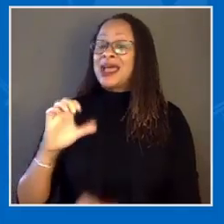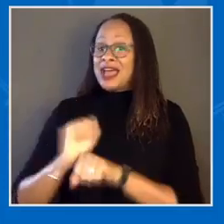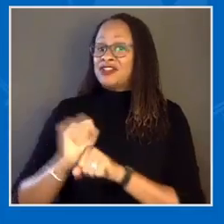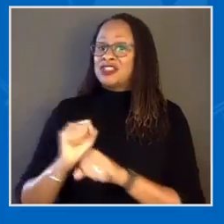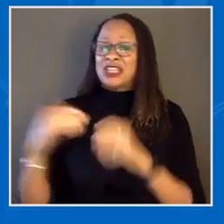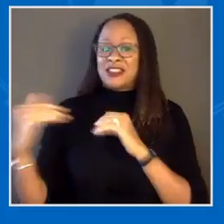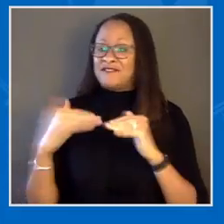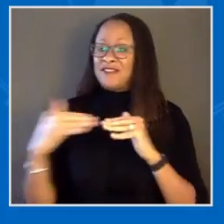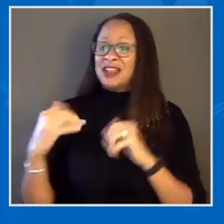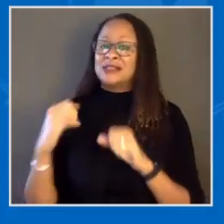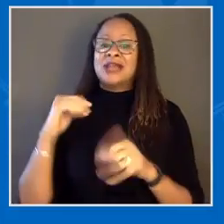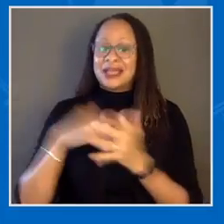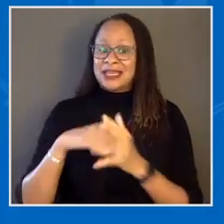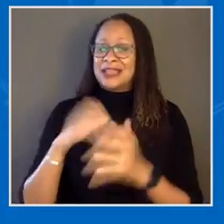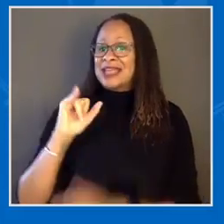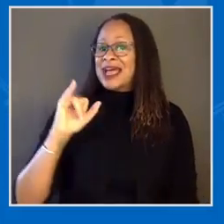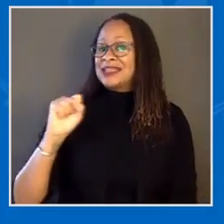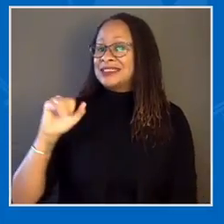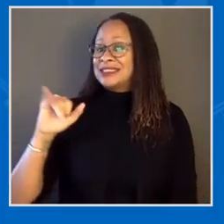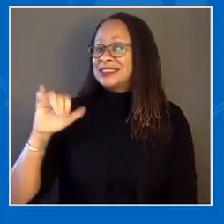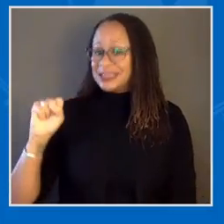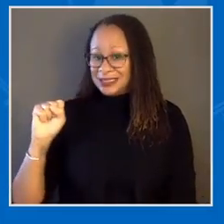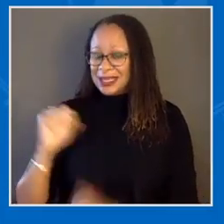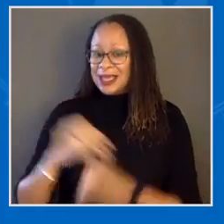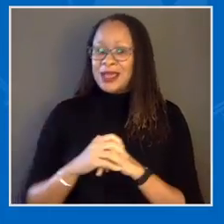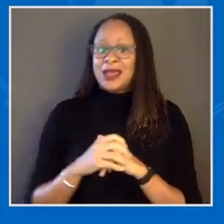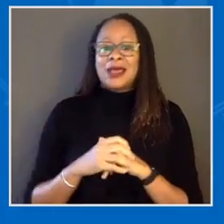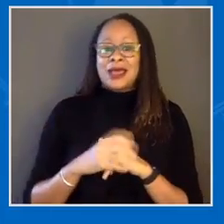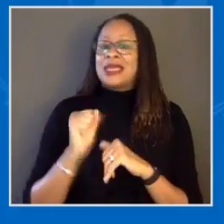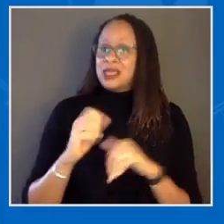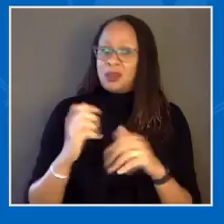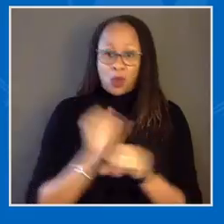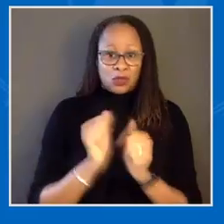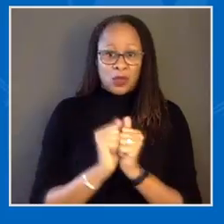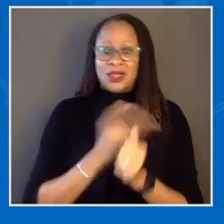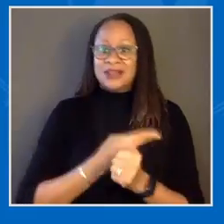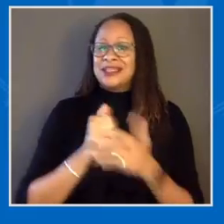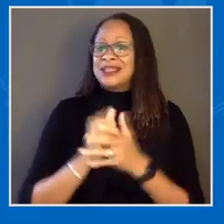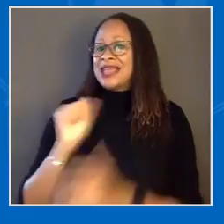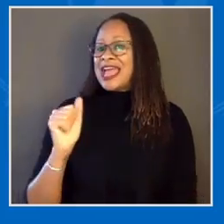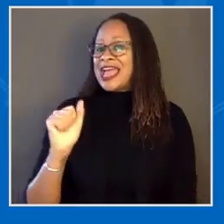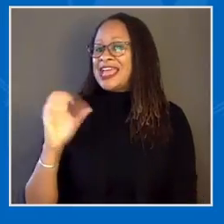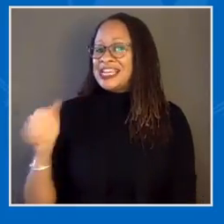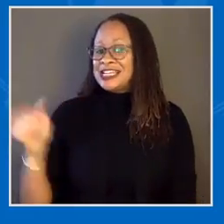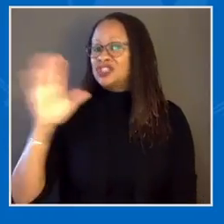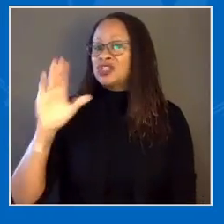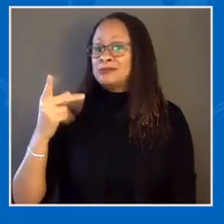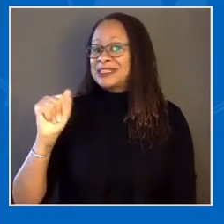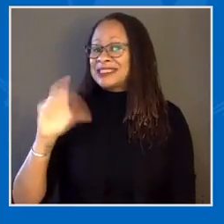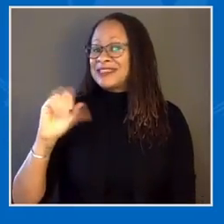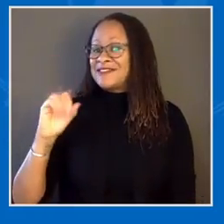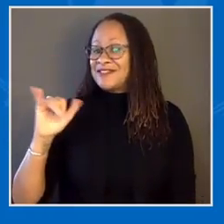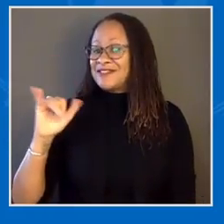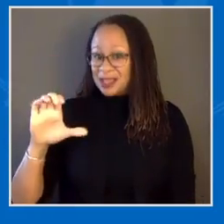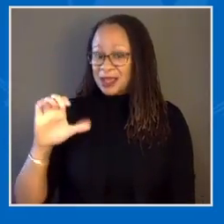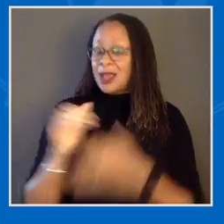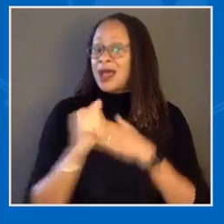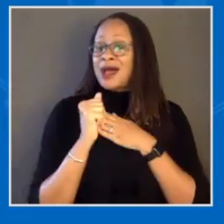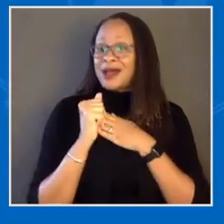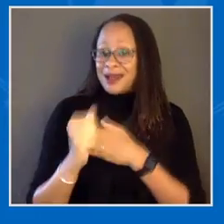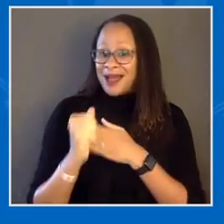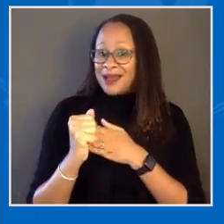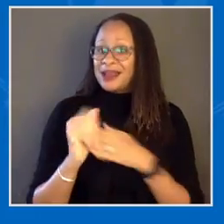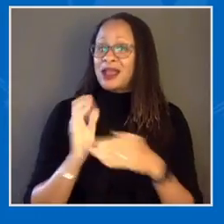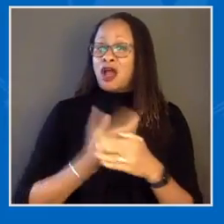strengthening America's alliance and positions in the Asia-Pacific, guiding our responses to the global refugee crisis